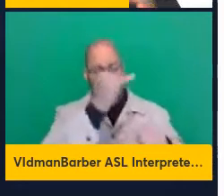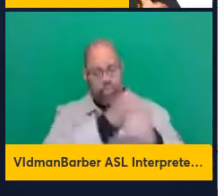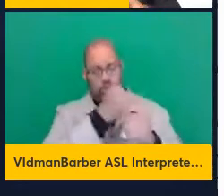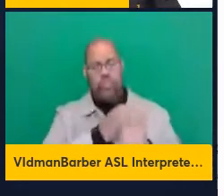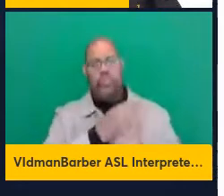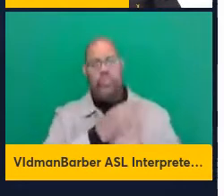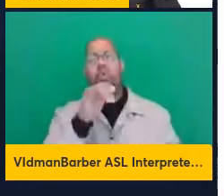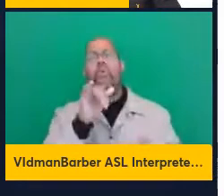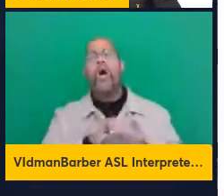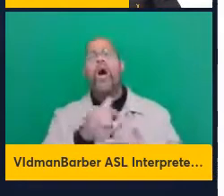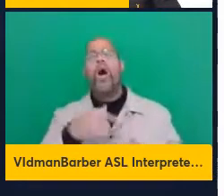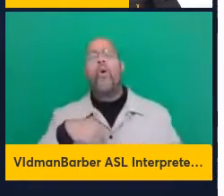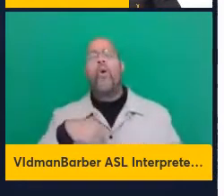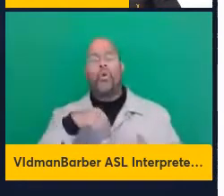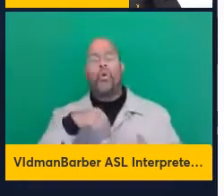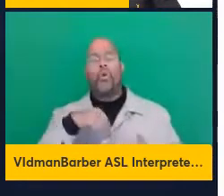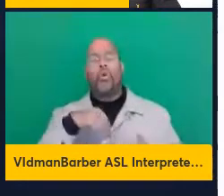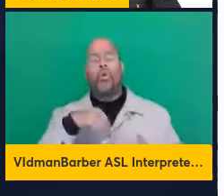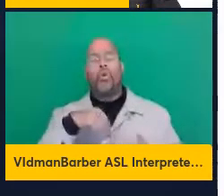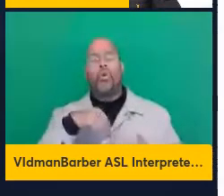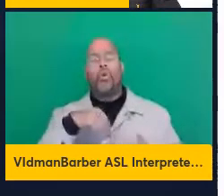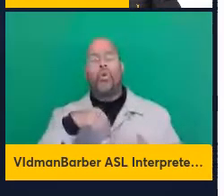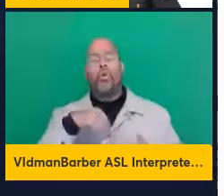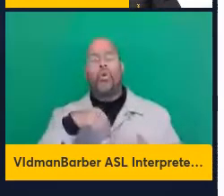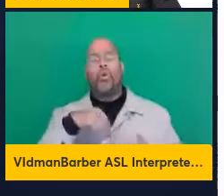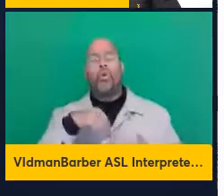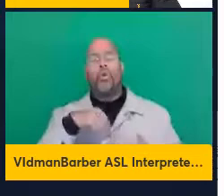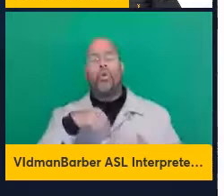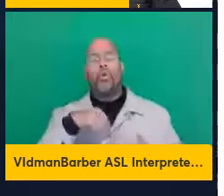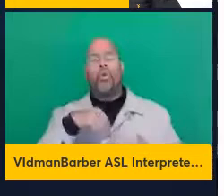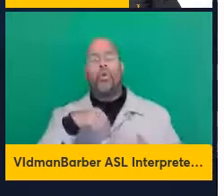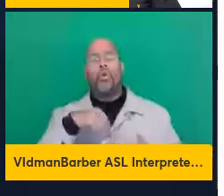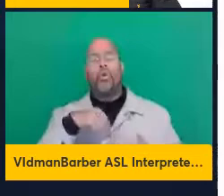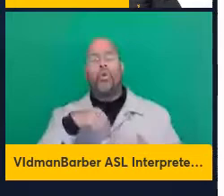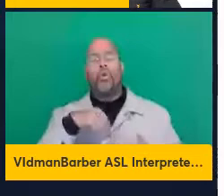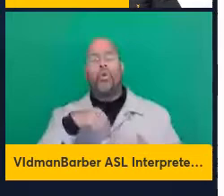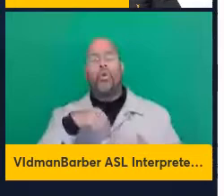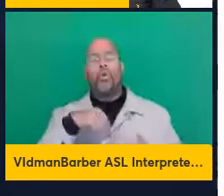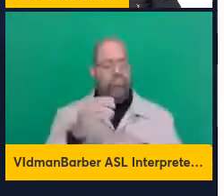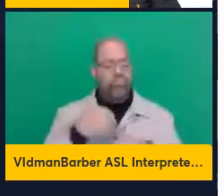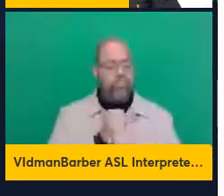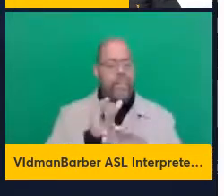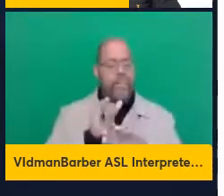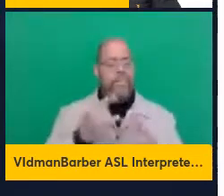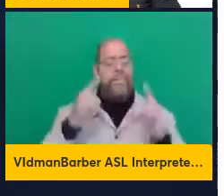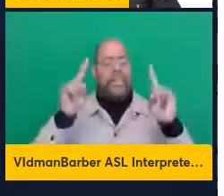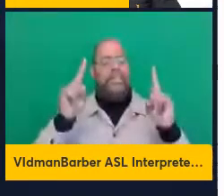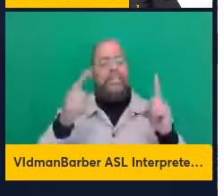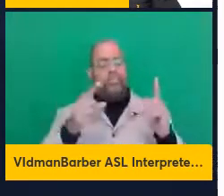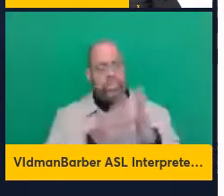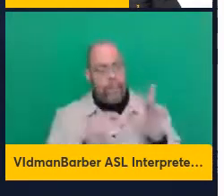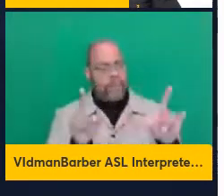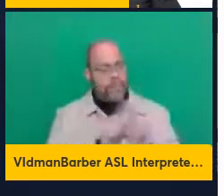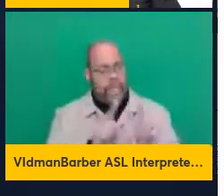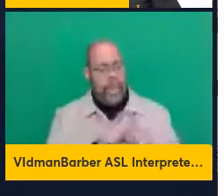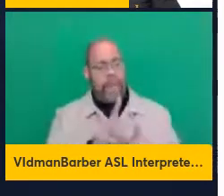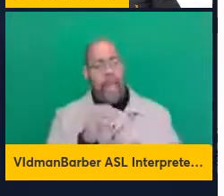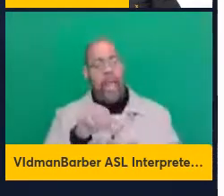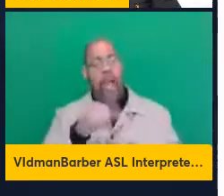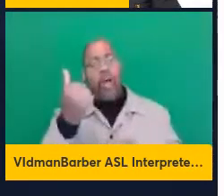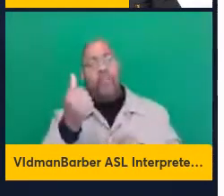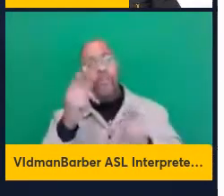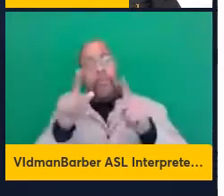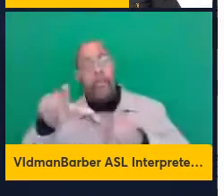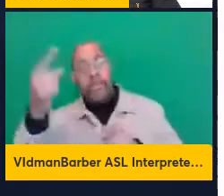that together we can, try to recreate the successes that we've had and that others have had